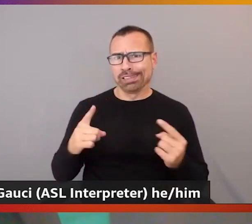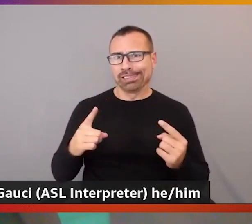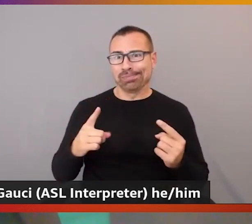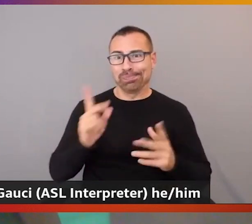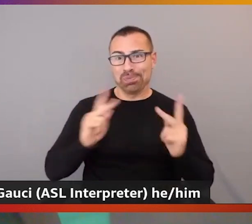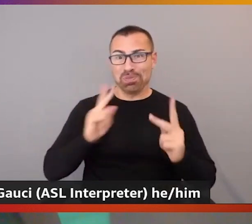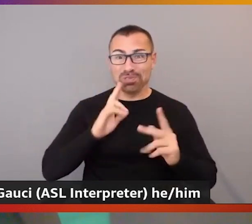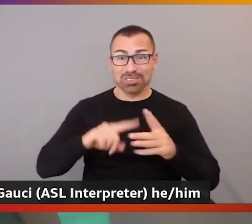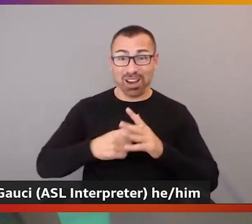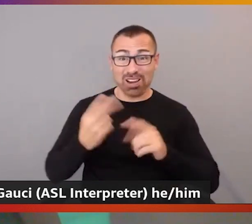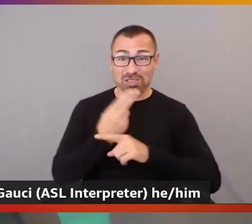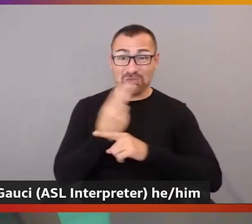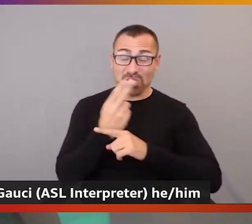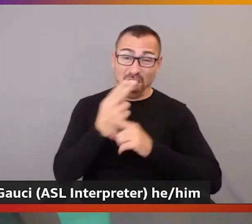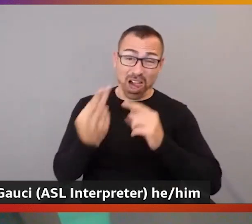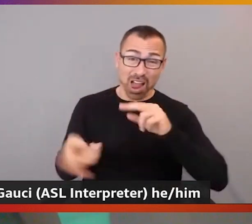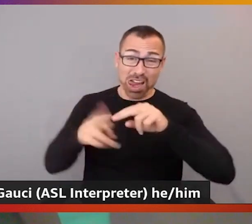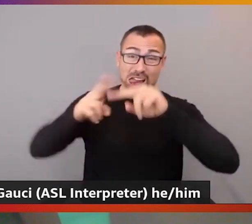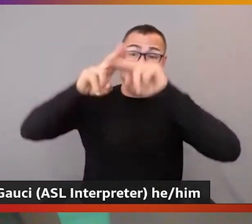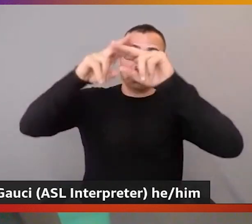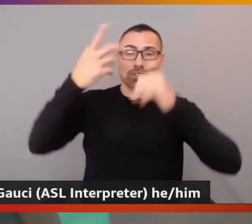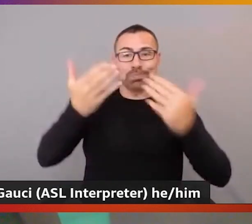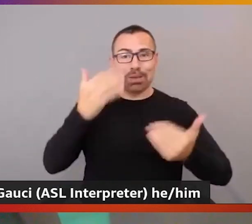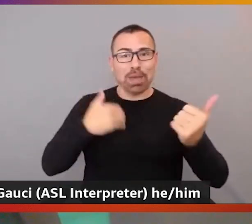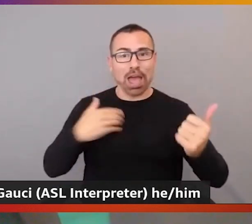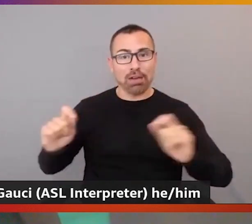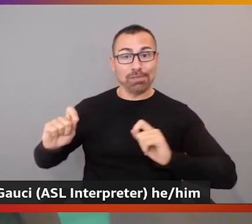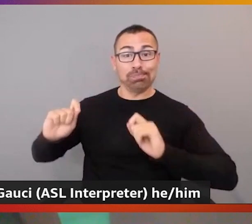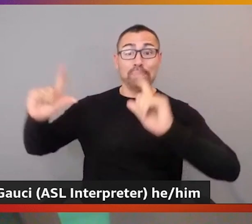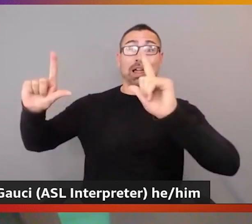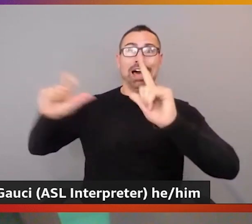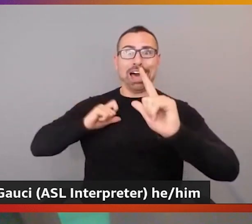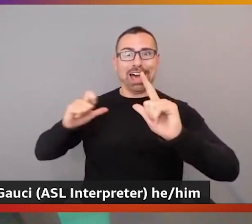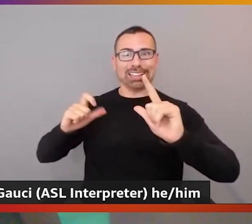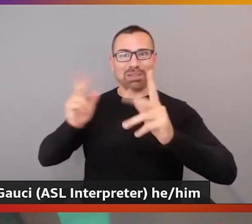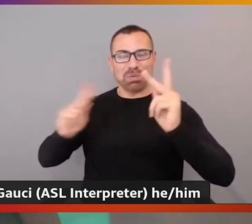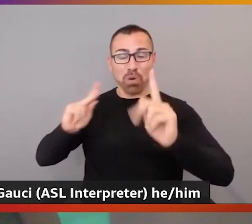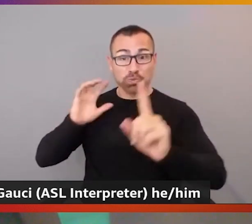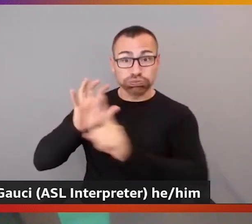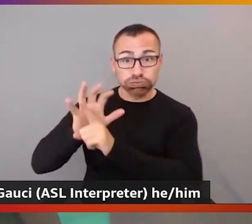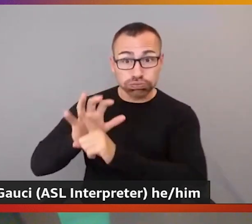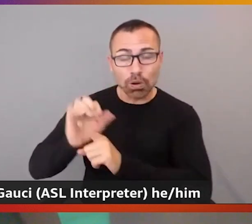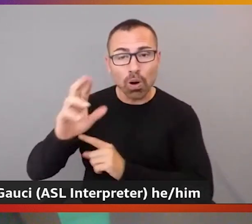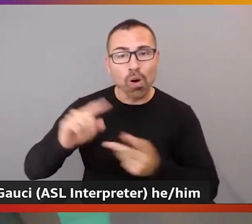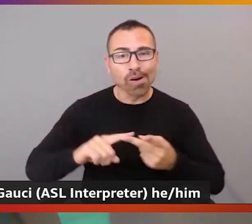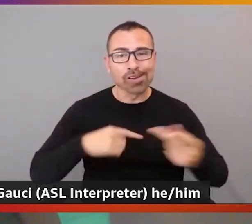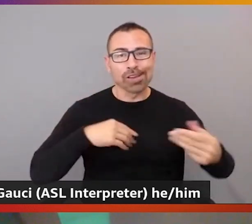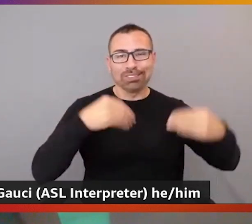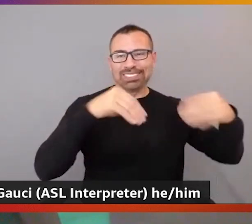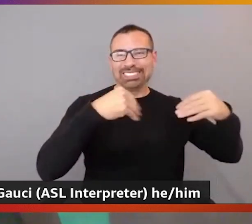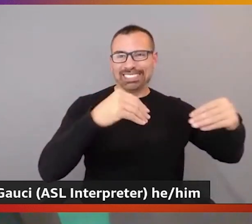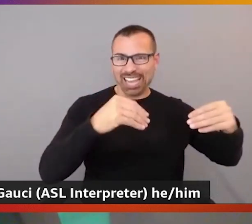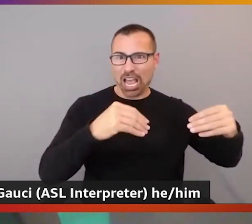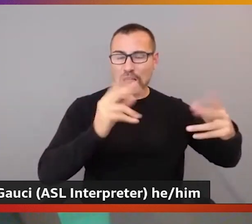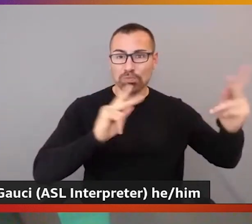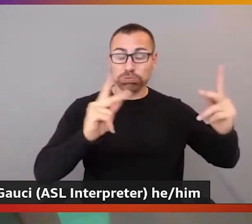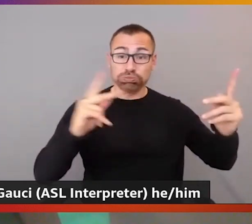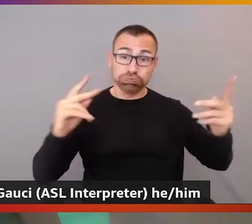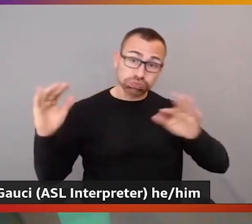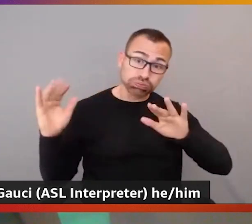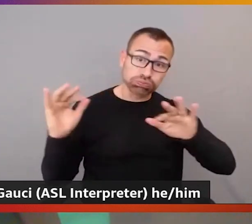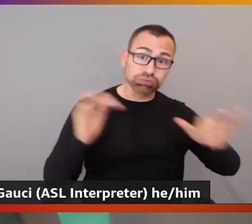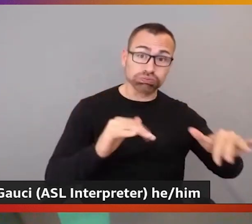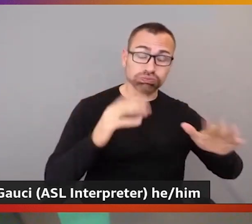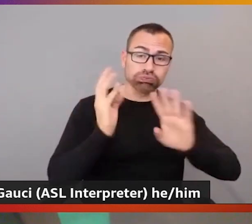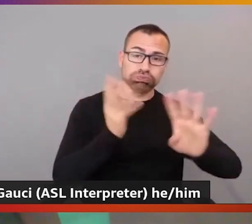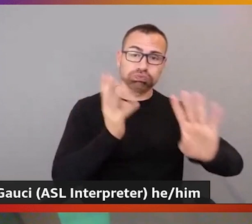you had a blog post that went viral, or you have a retail website where you just put on a promotion over the weekend and you have a huge